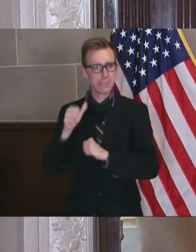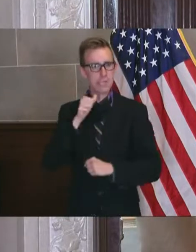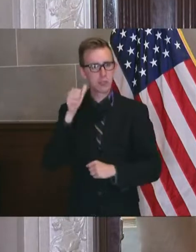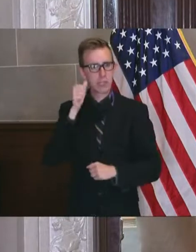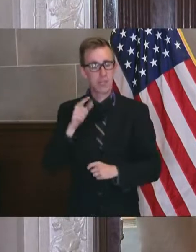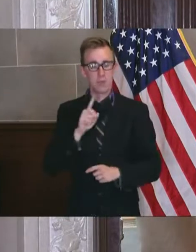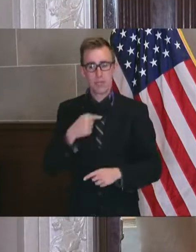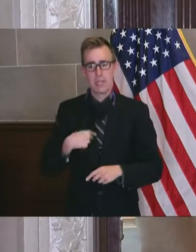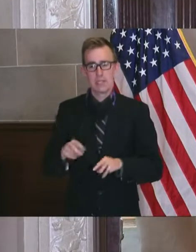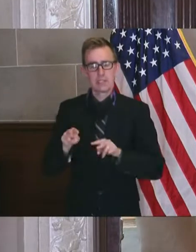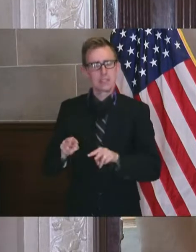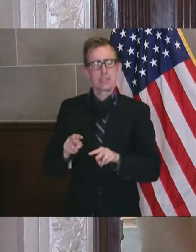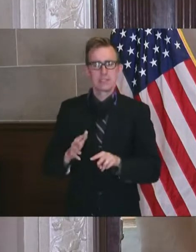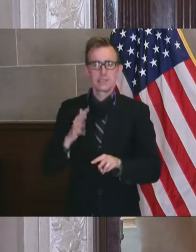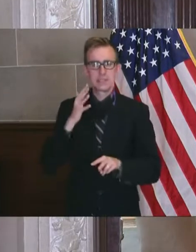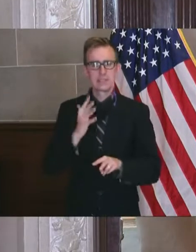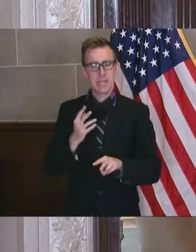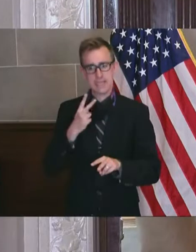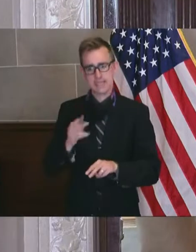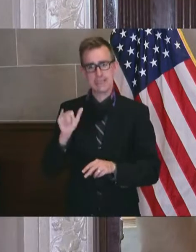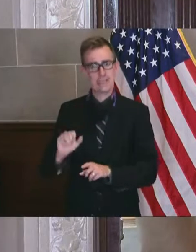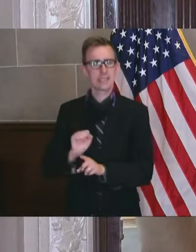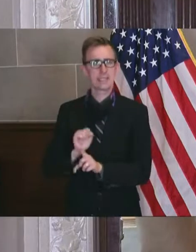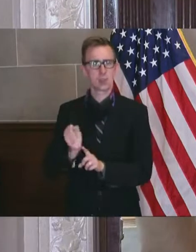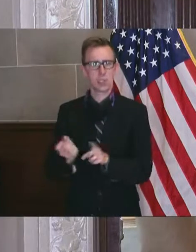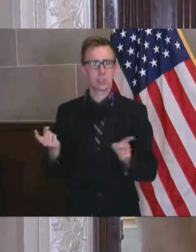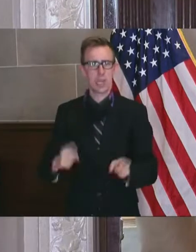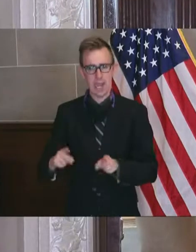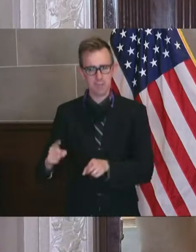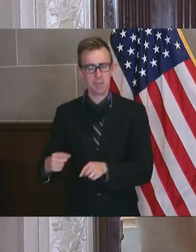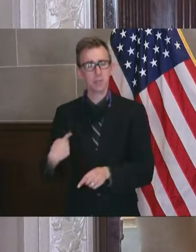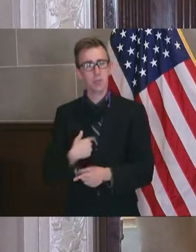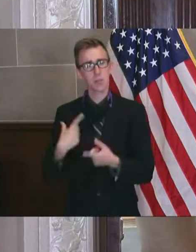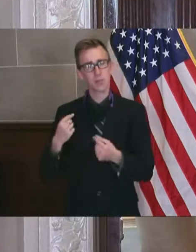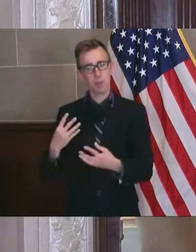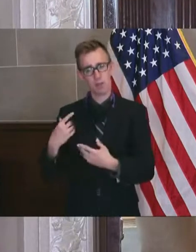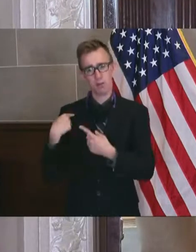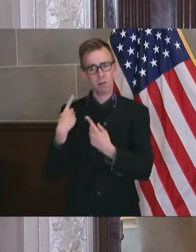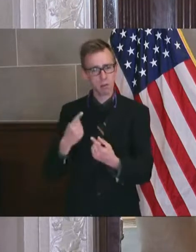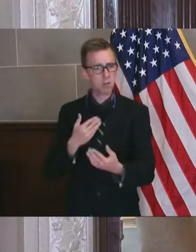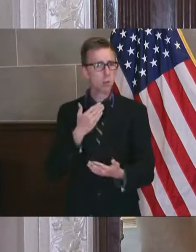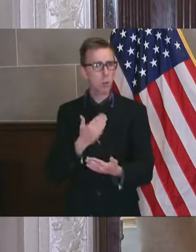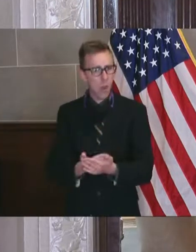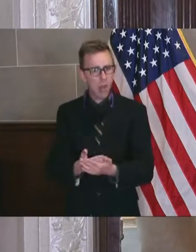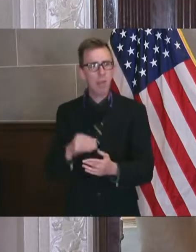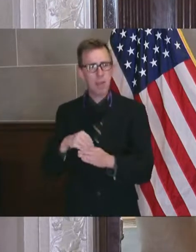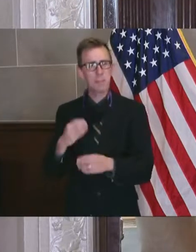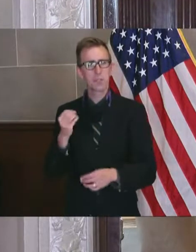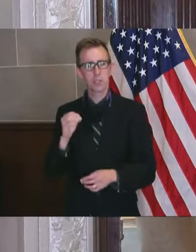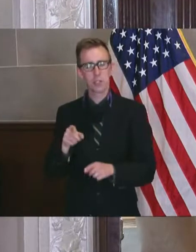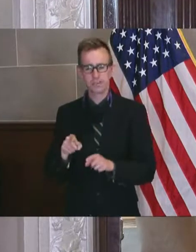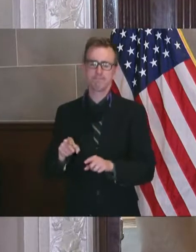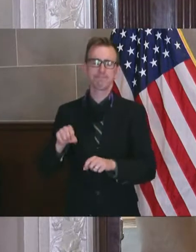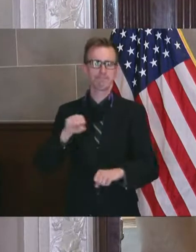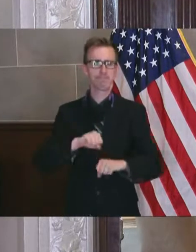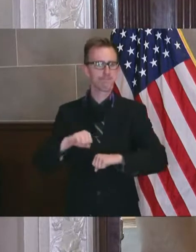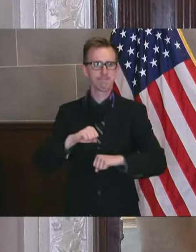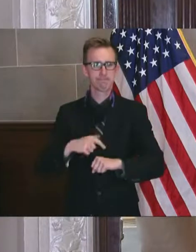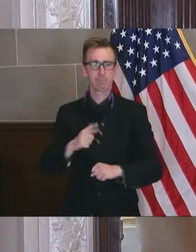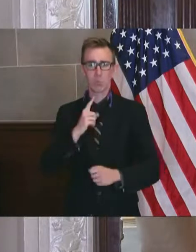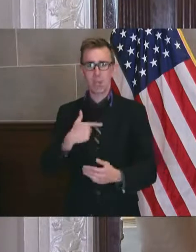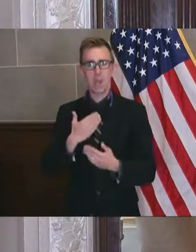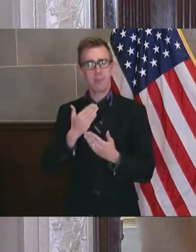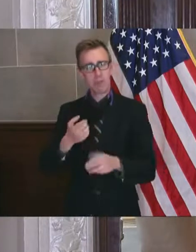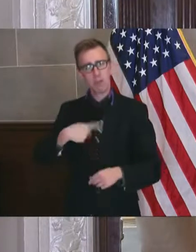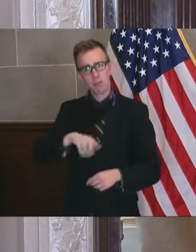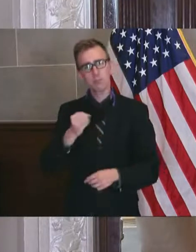me to see that because we've done so well here in Missouri to date, and the credit for that goes to Missourians